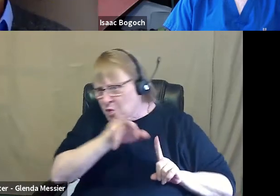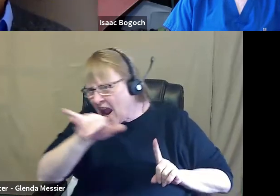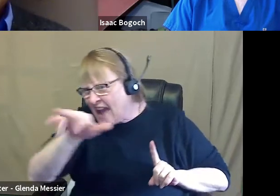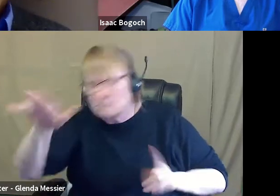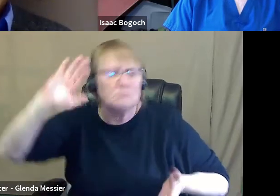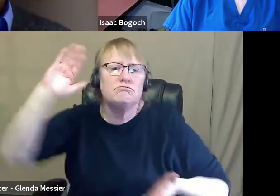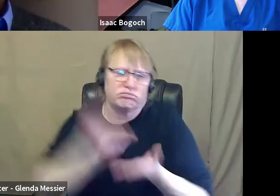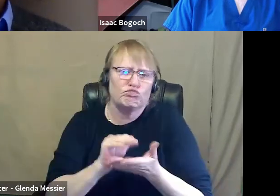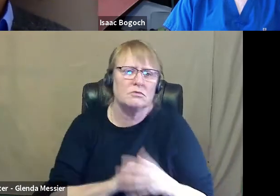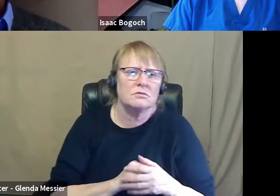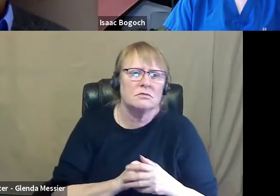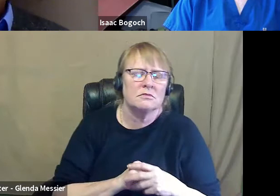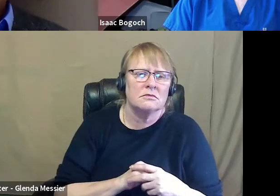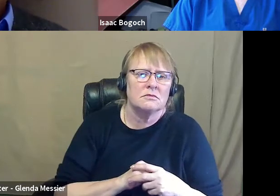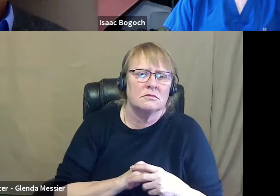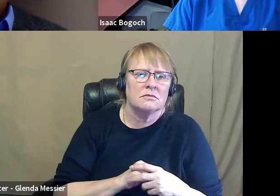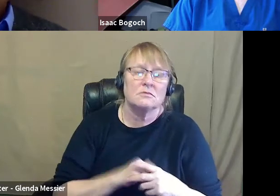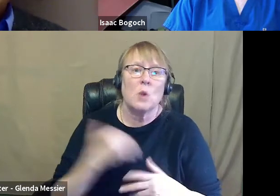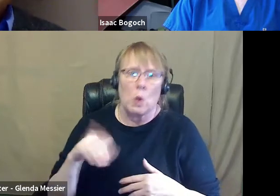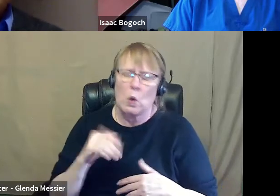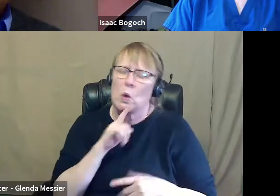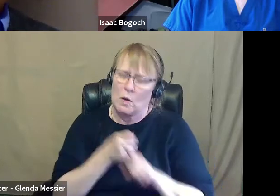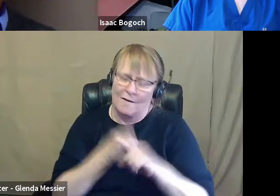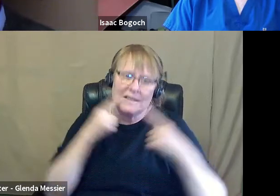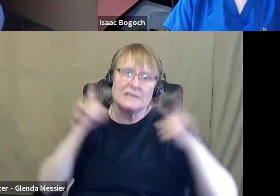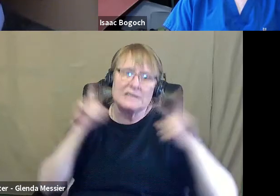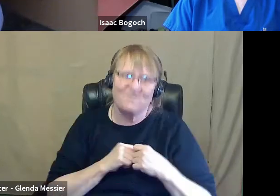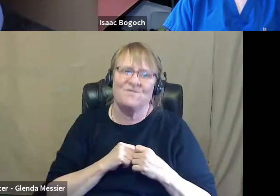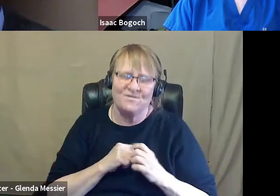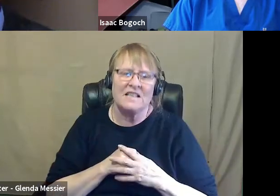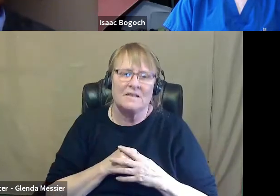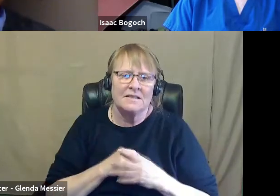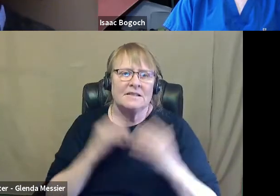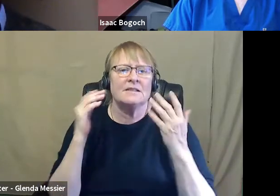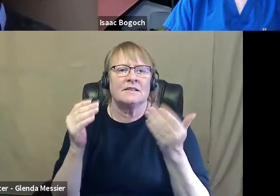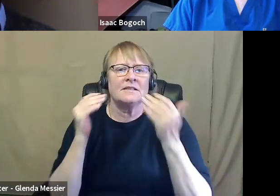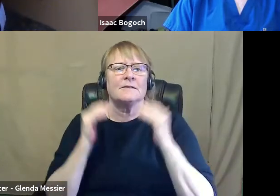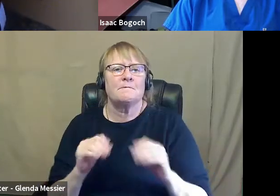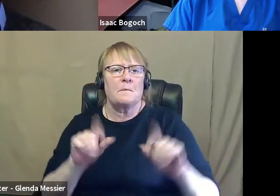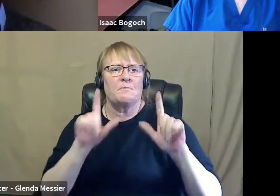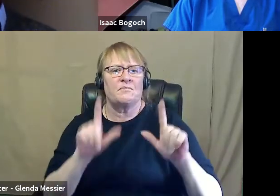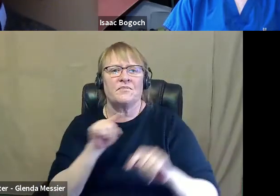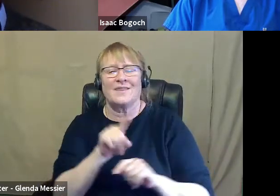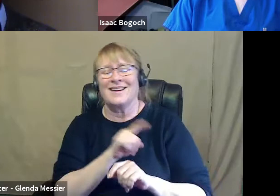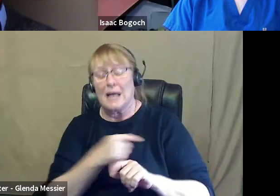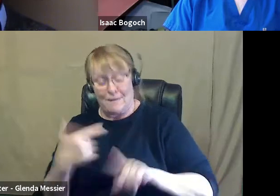illness. So highly, highly effective. Next slide. Okay, so what about the side